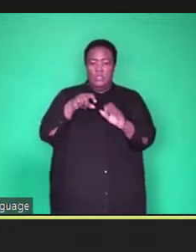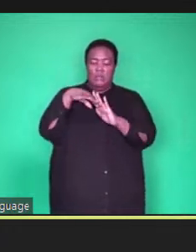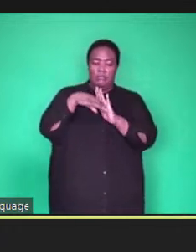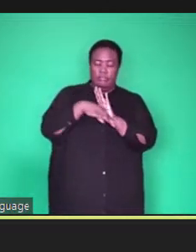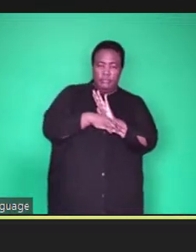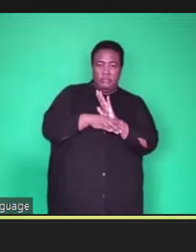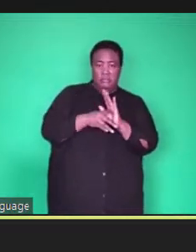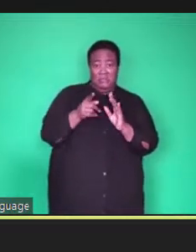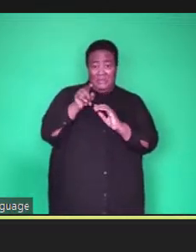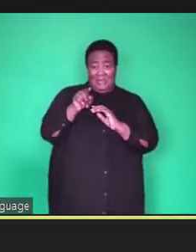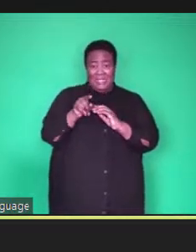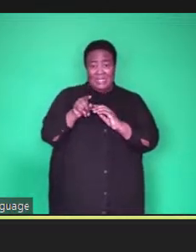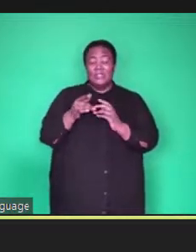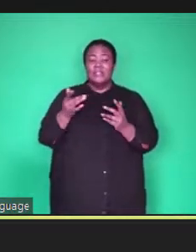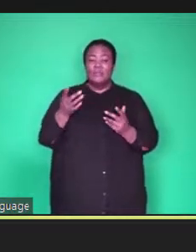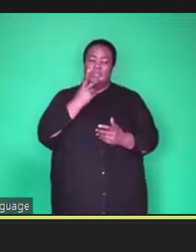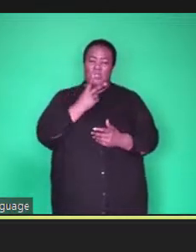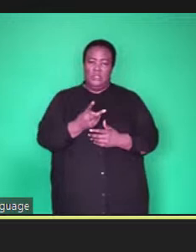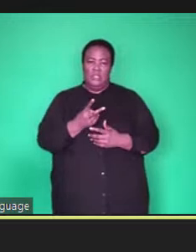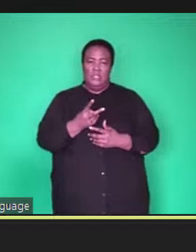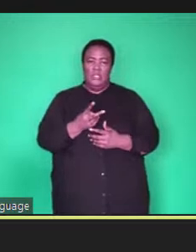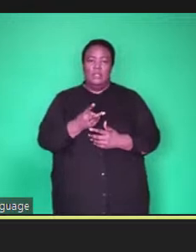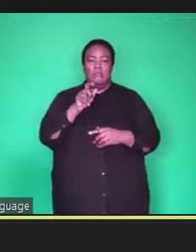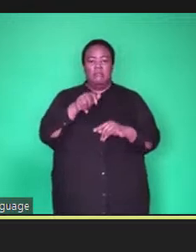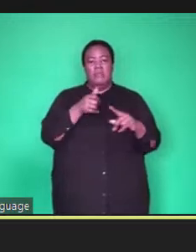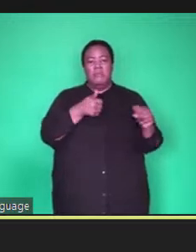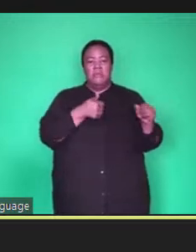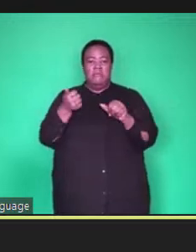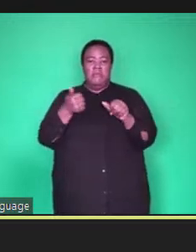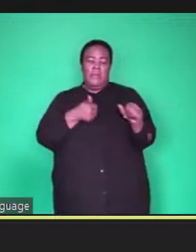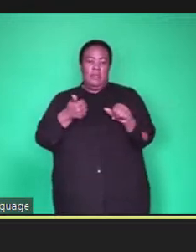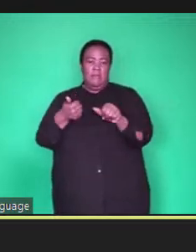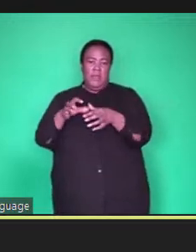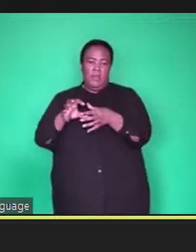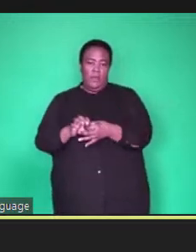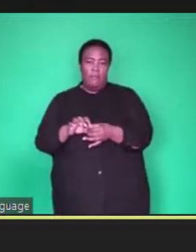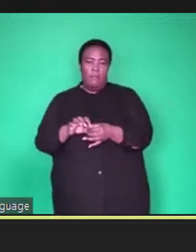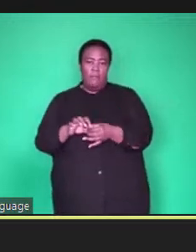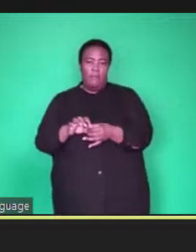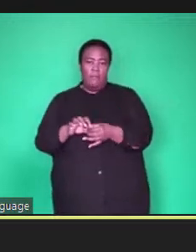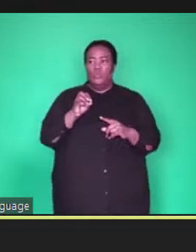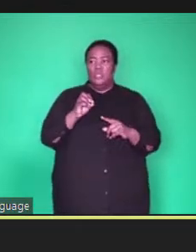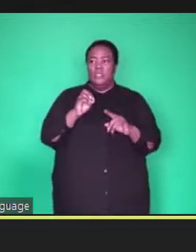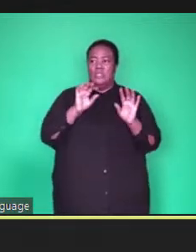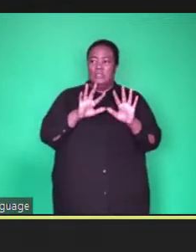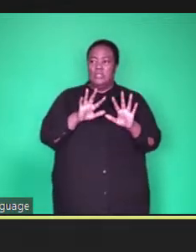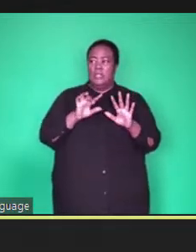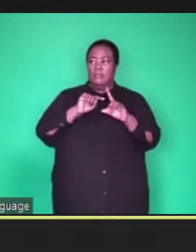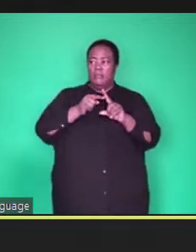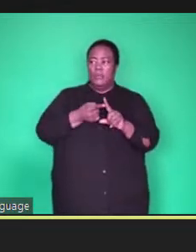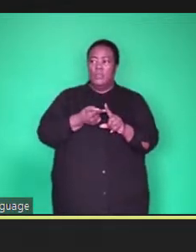that temporary migration is sensitive, but other than this 2010 point,